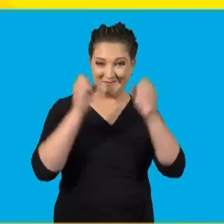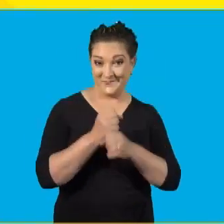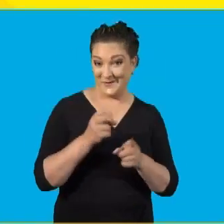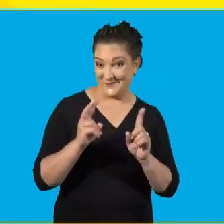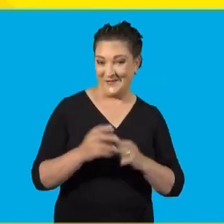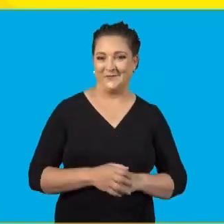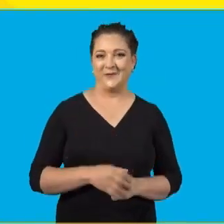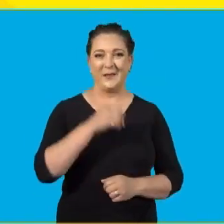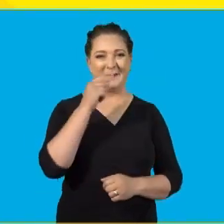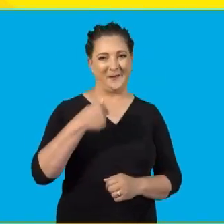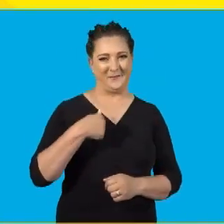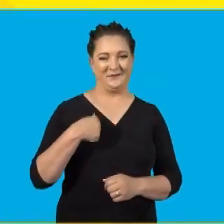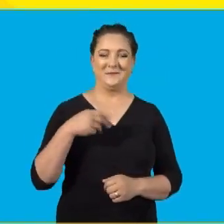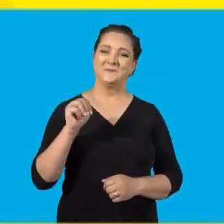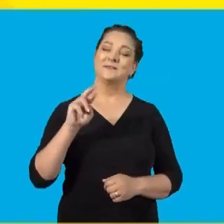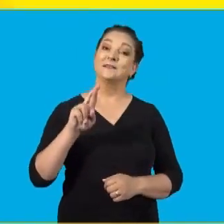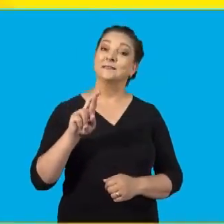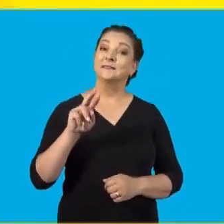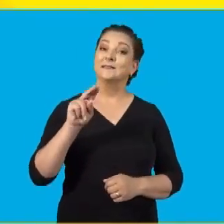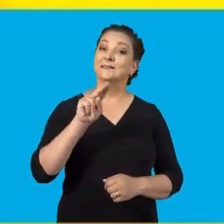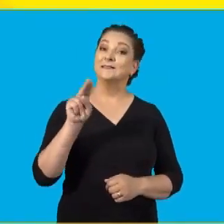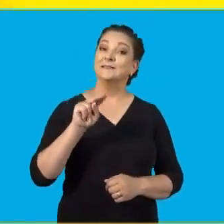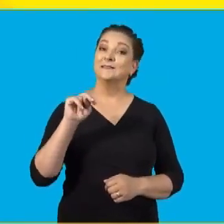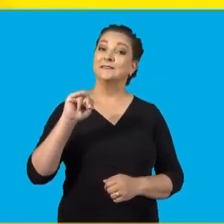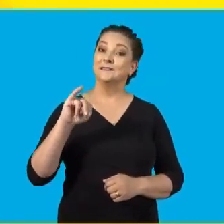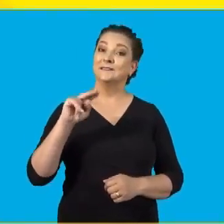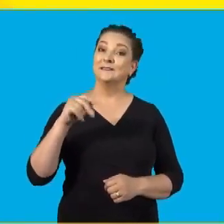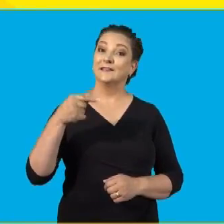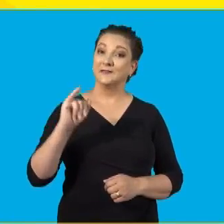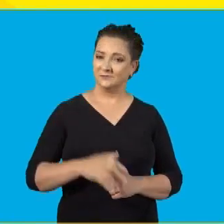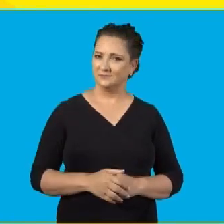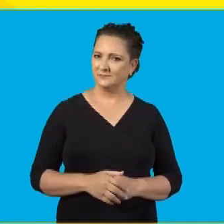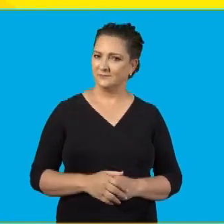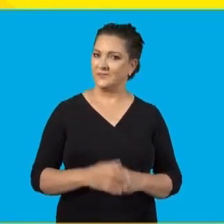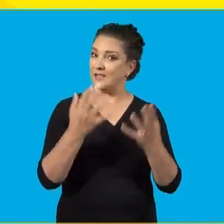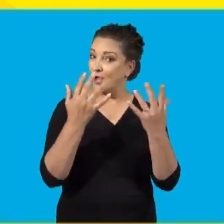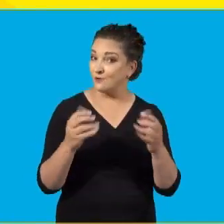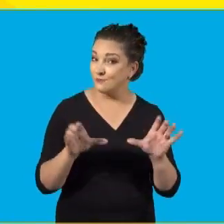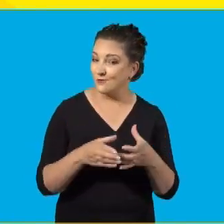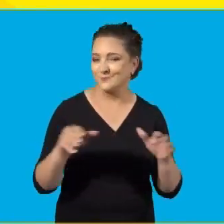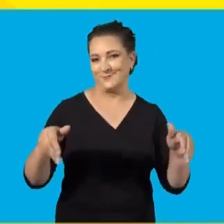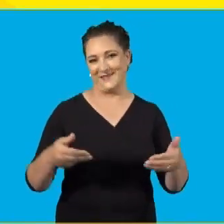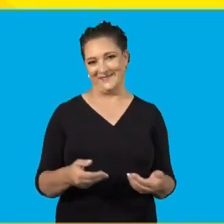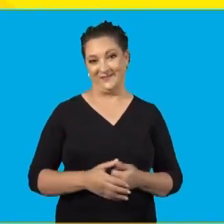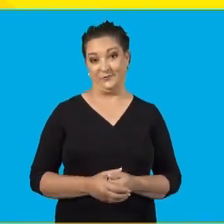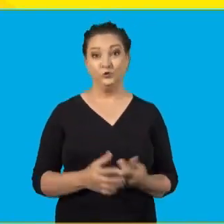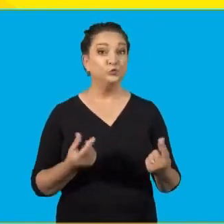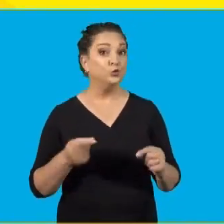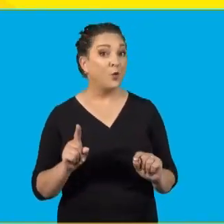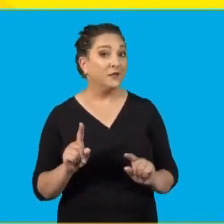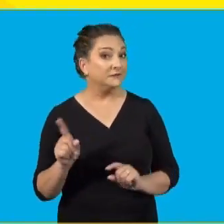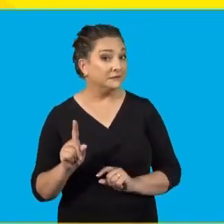Greetings, Grade 12 learners. My name is Mr. Simbi and welcome to today's accounting class. In today's class, I'm going to be doing